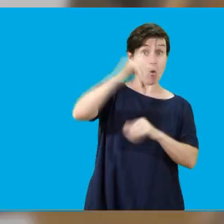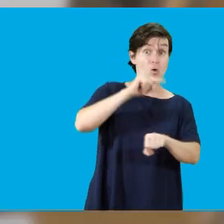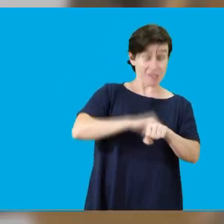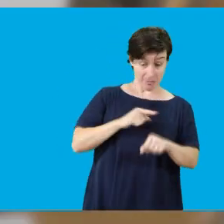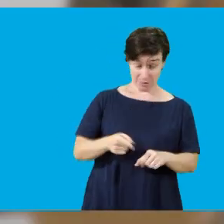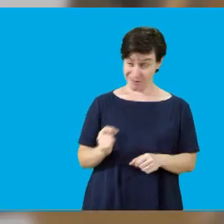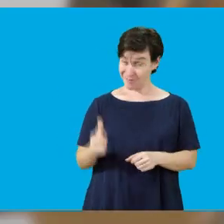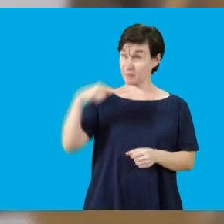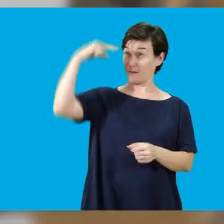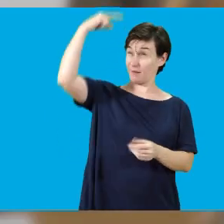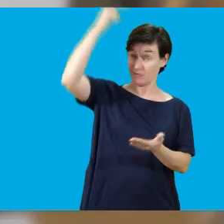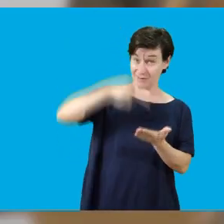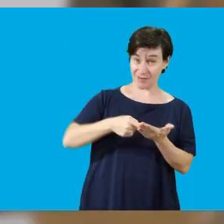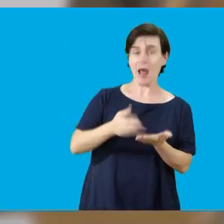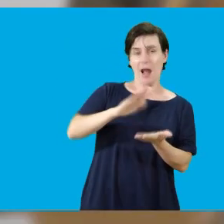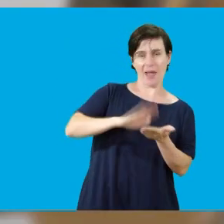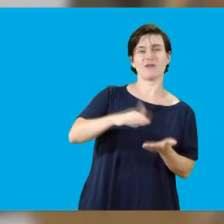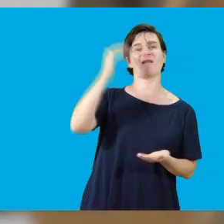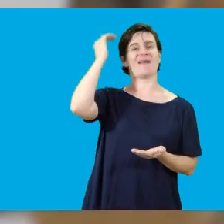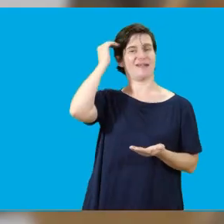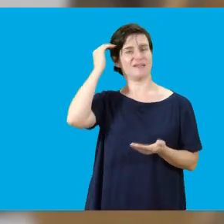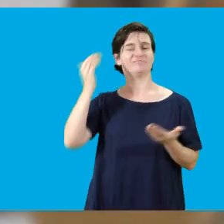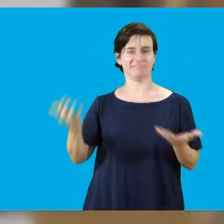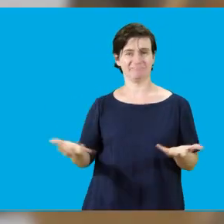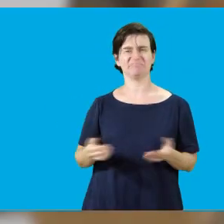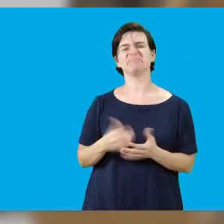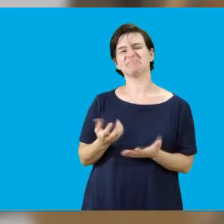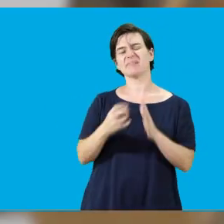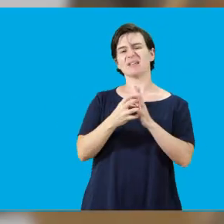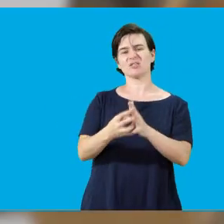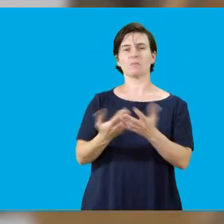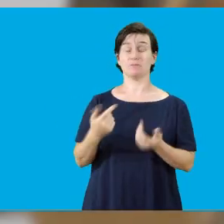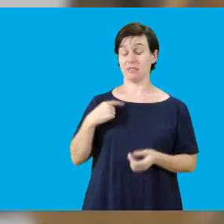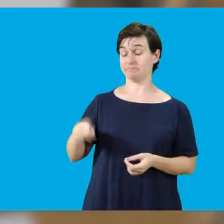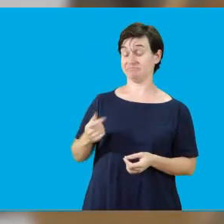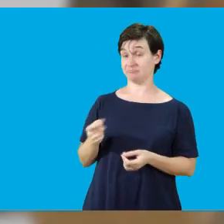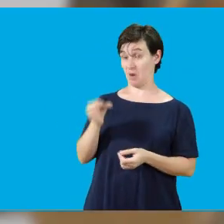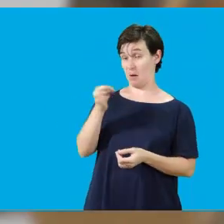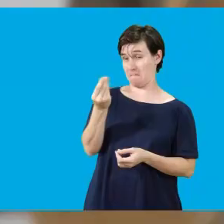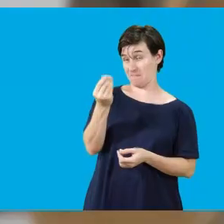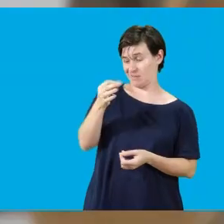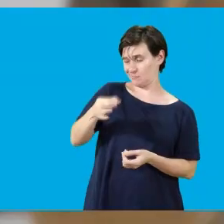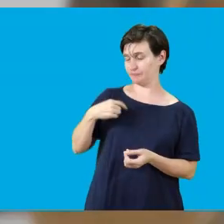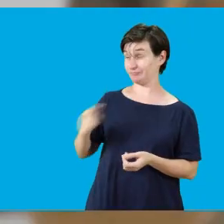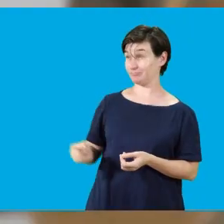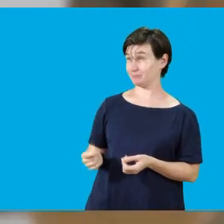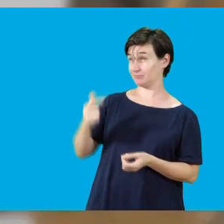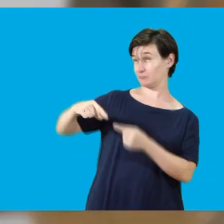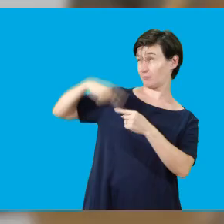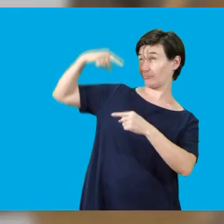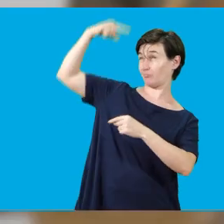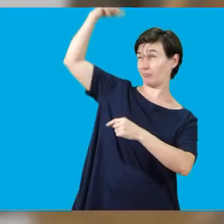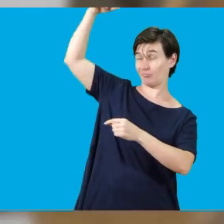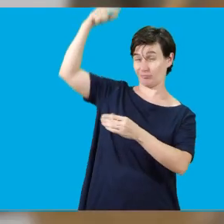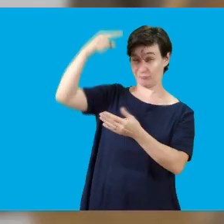of that outcome being landed on. For an example, if ever you toss your coin and maybe you land on a tail